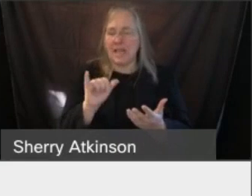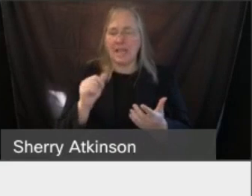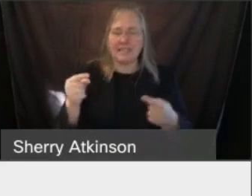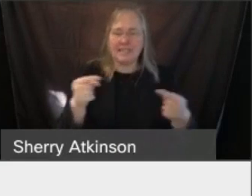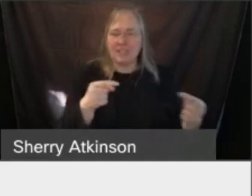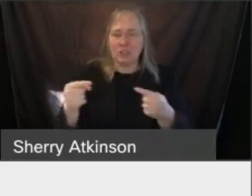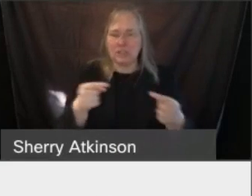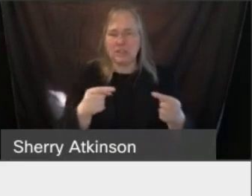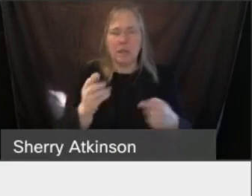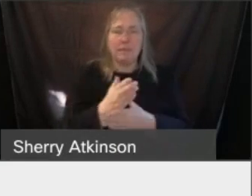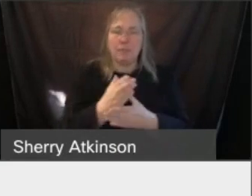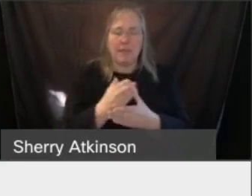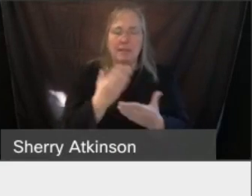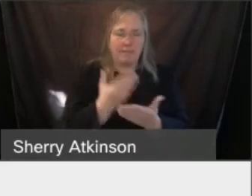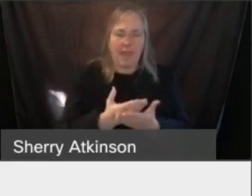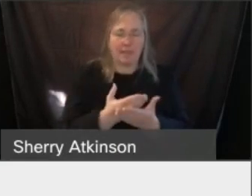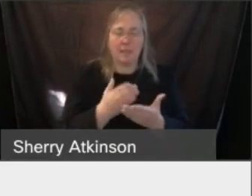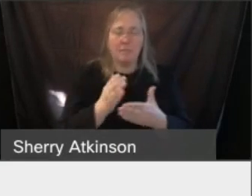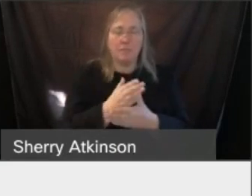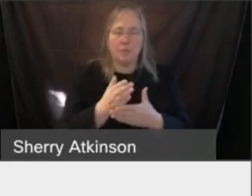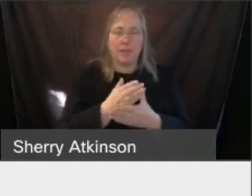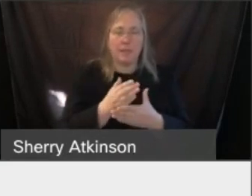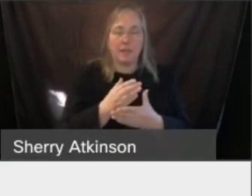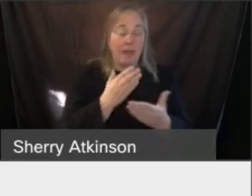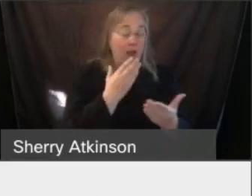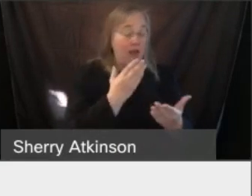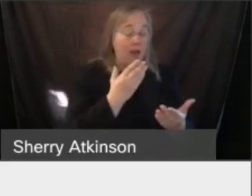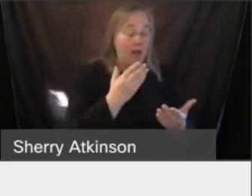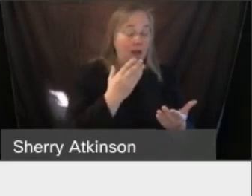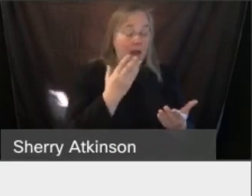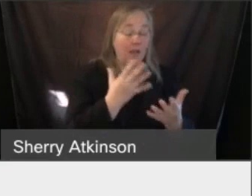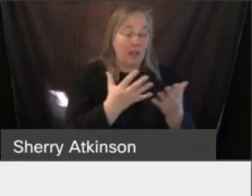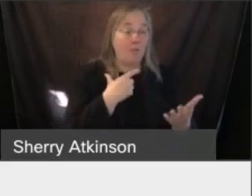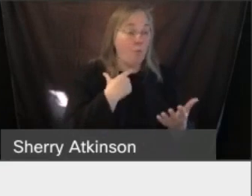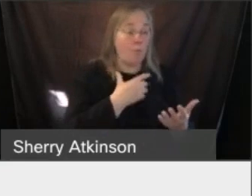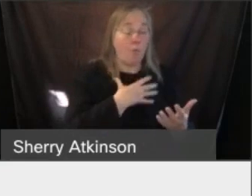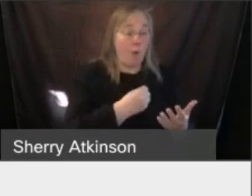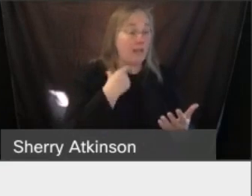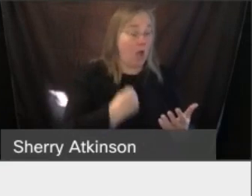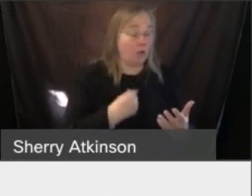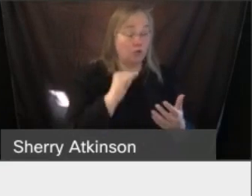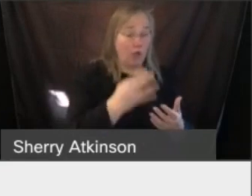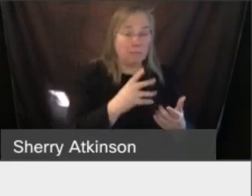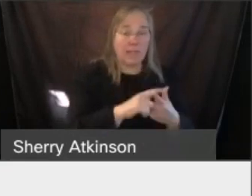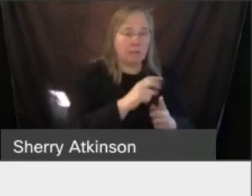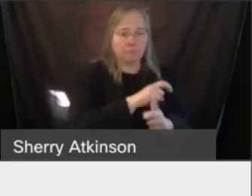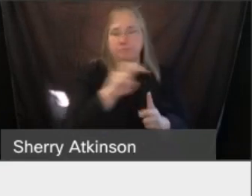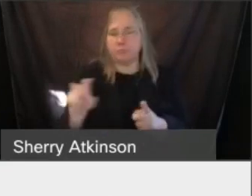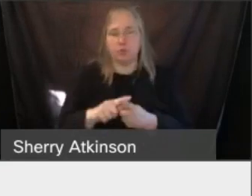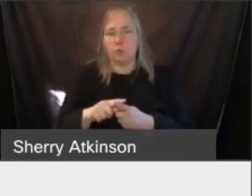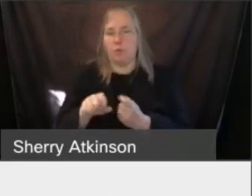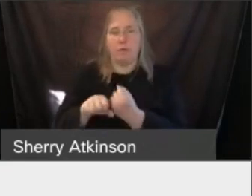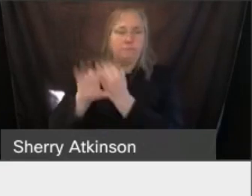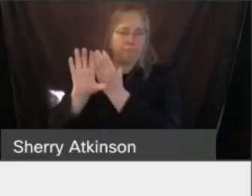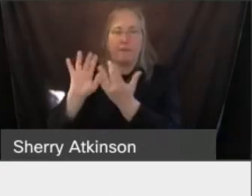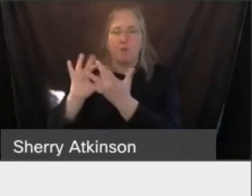that a lot of the white collar jobs can be going completely virtual while we're still in this